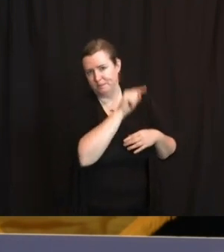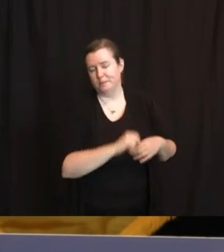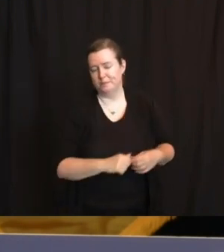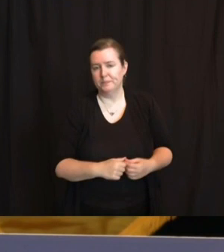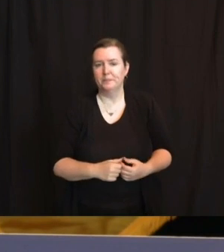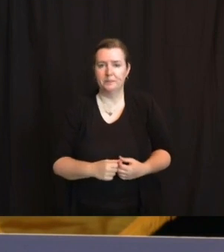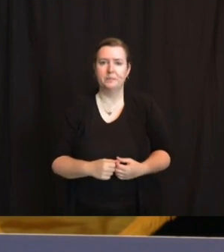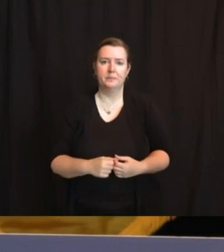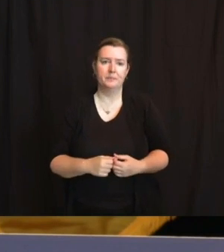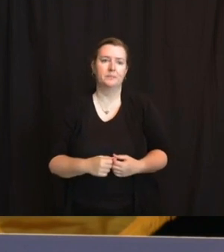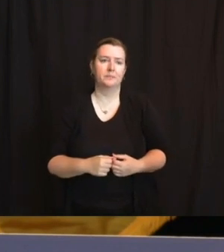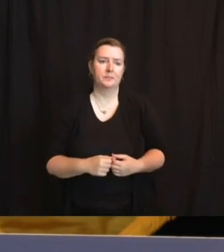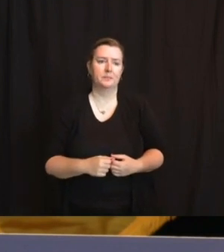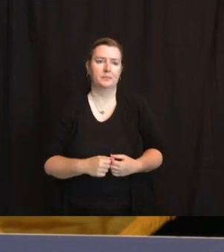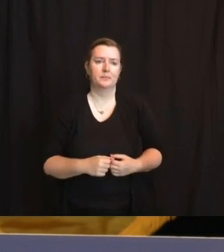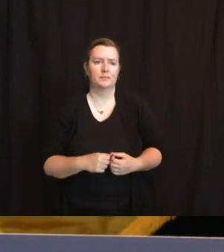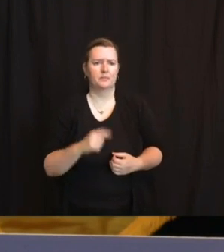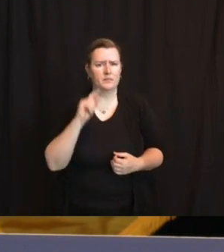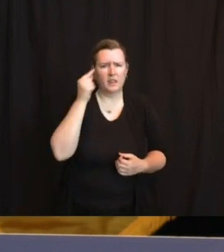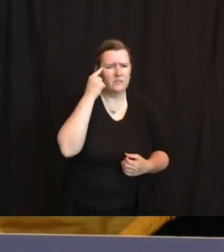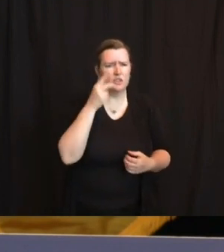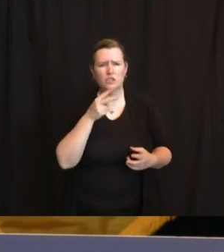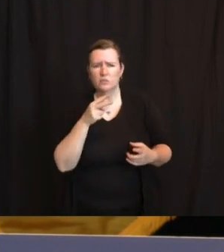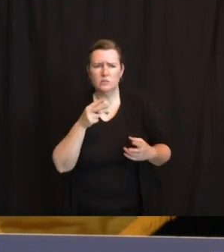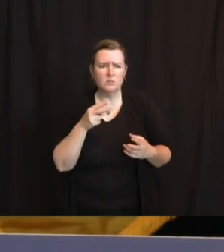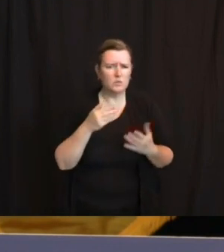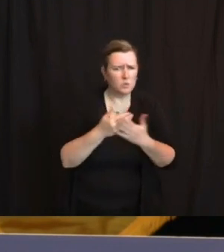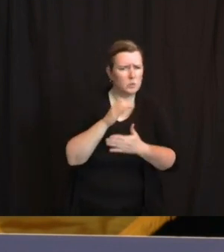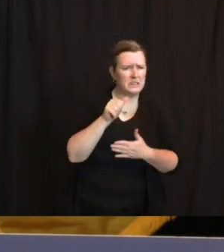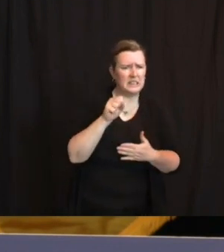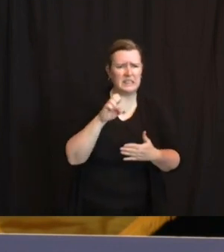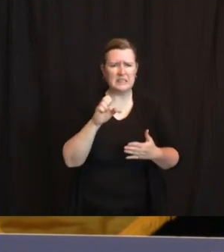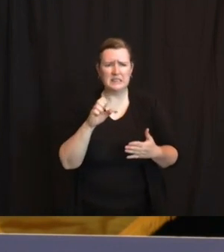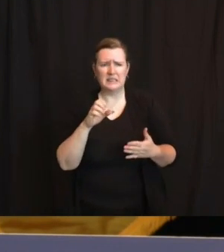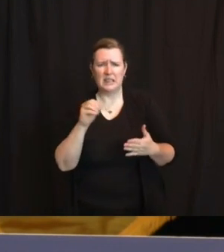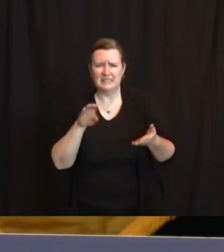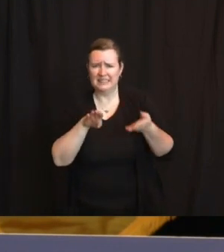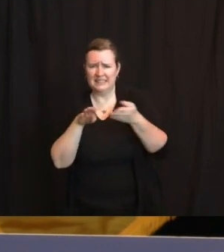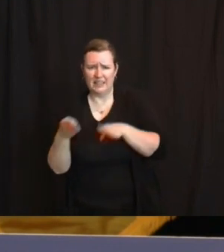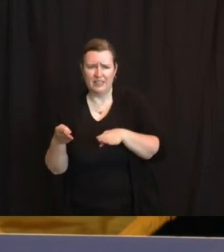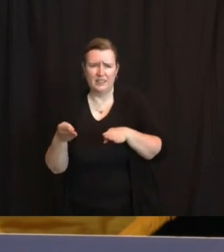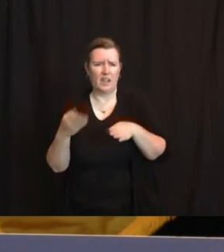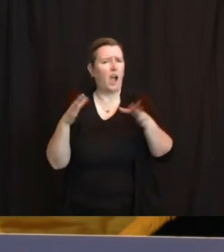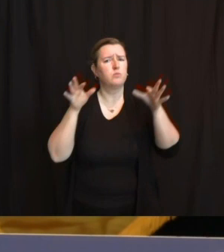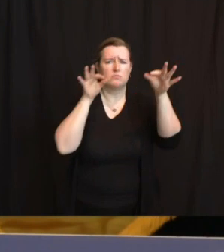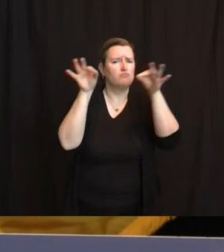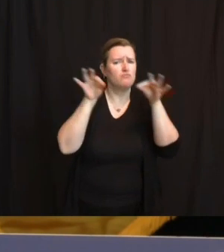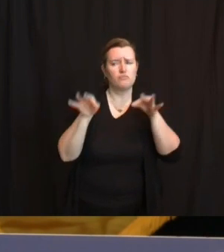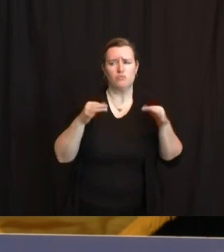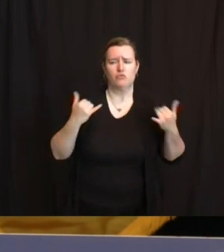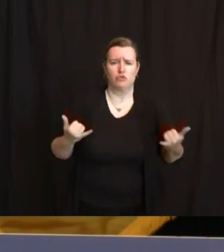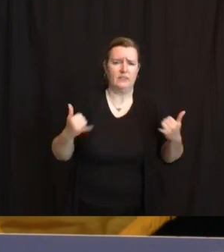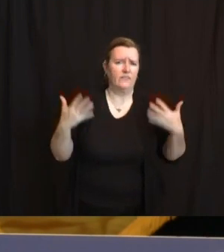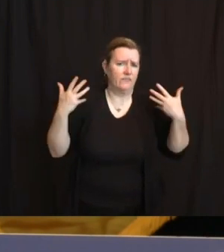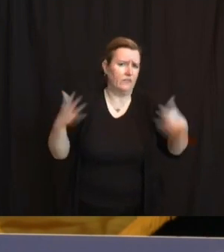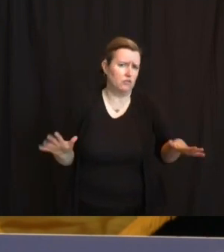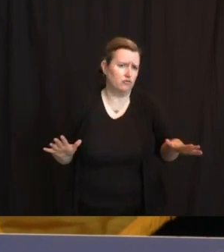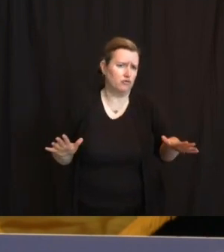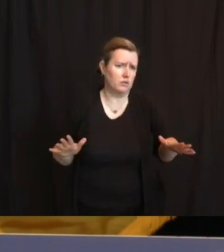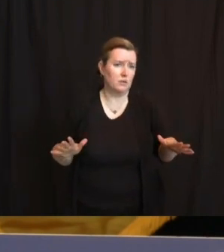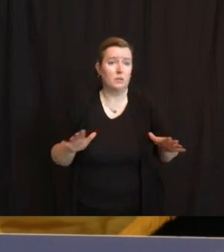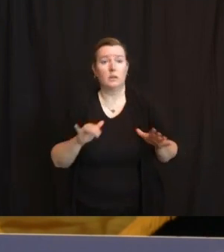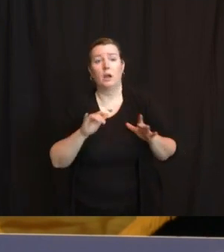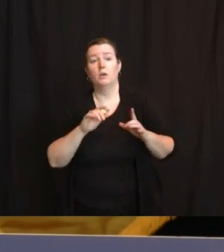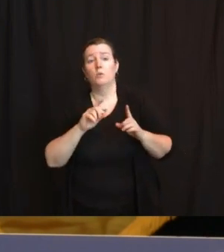The governor reviewed the new cases and deaths today. Today, we are reporting the confirmation of